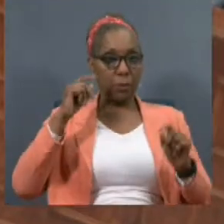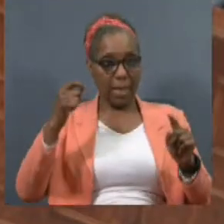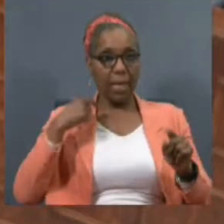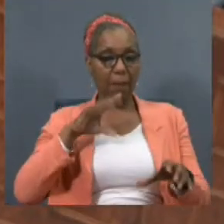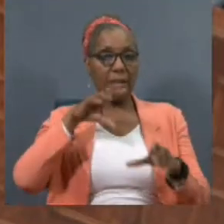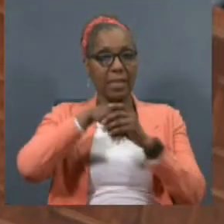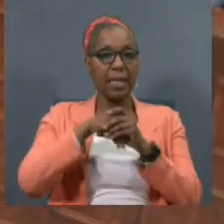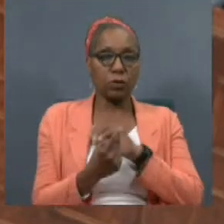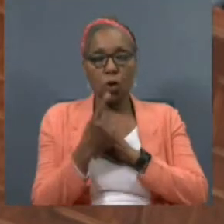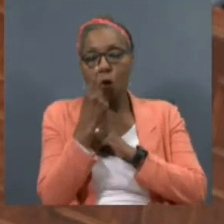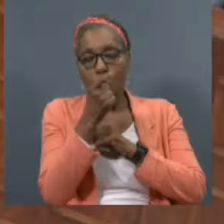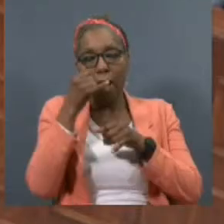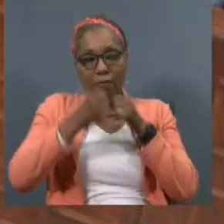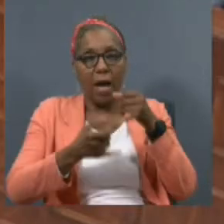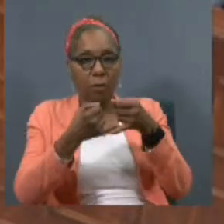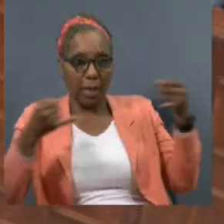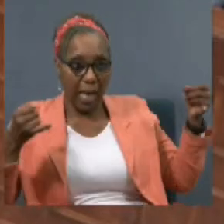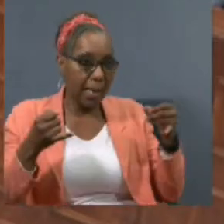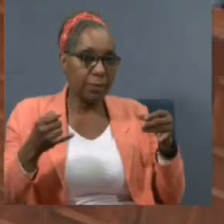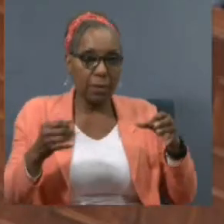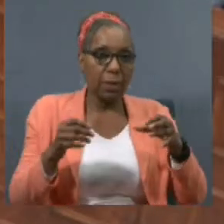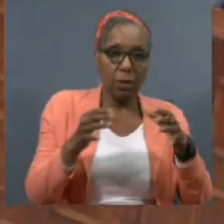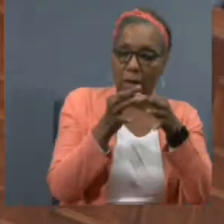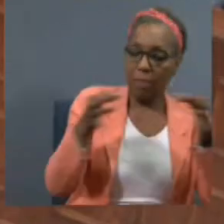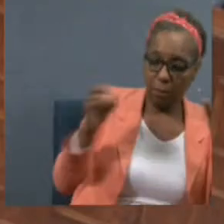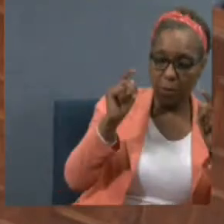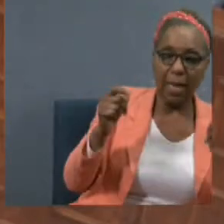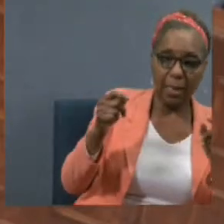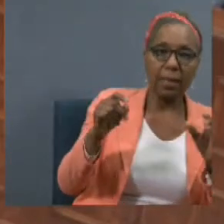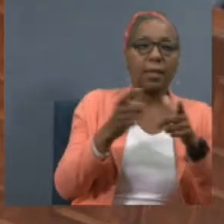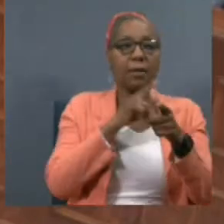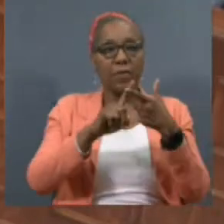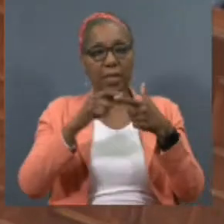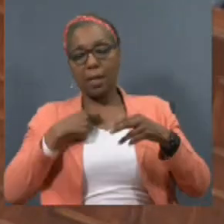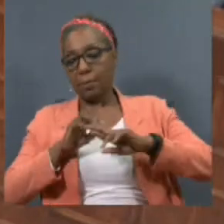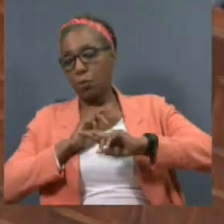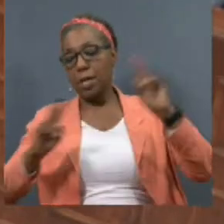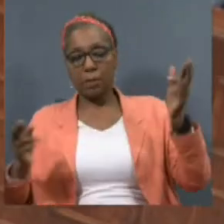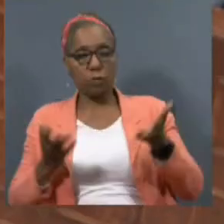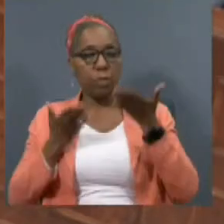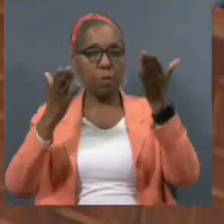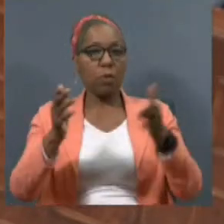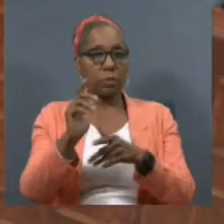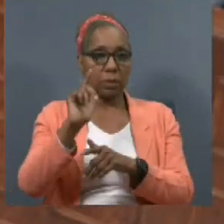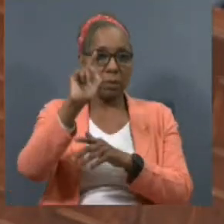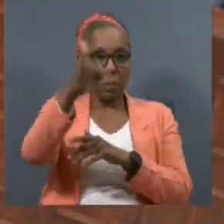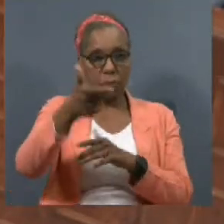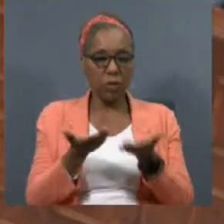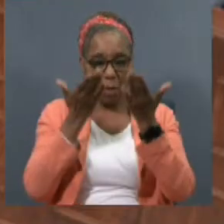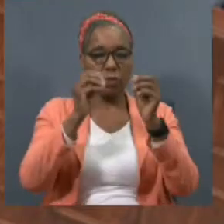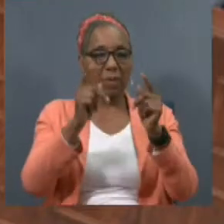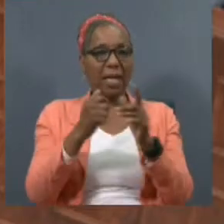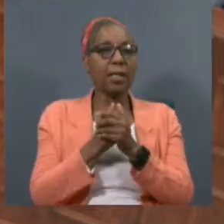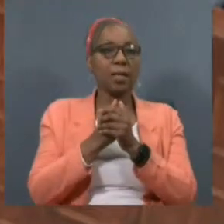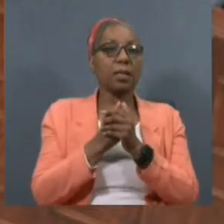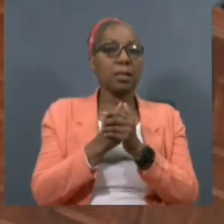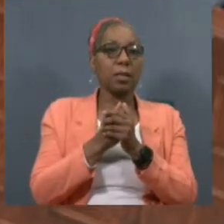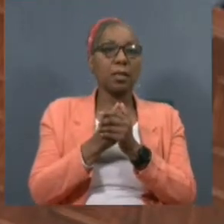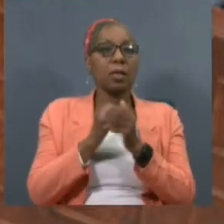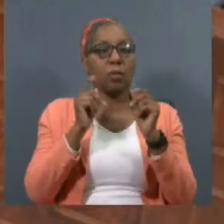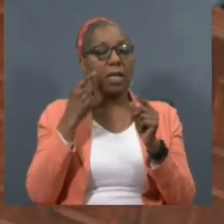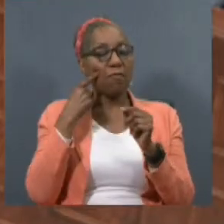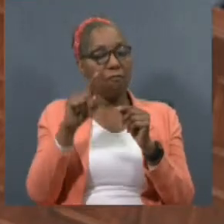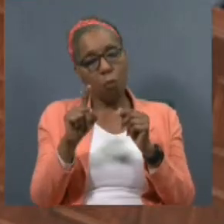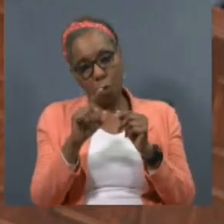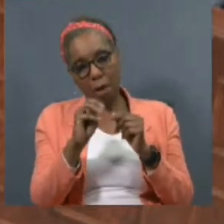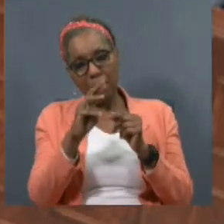line of inquiry, and then I think afterwards I'll be ready to propose a motion. And this is for both Mr.